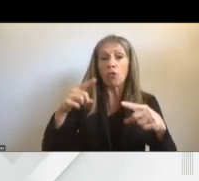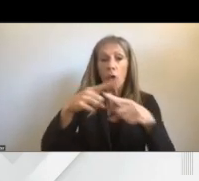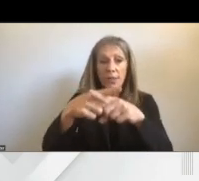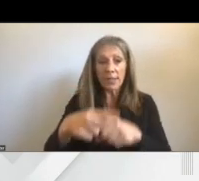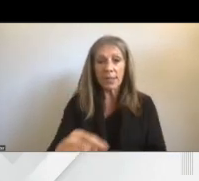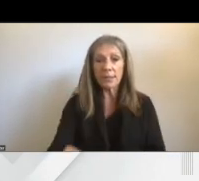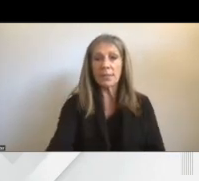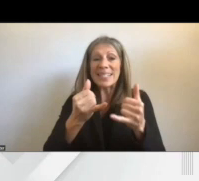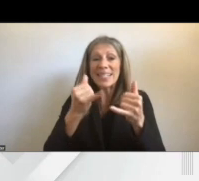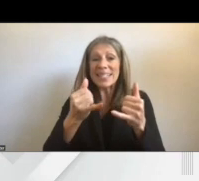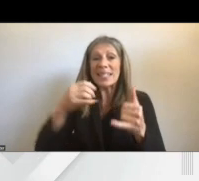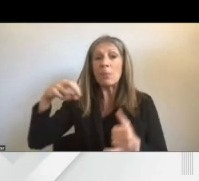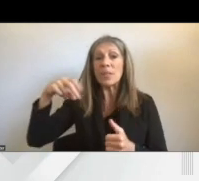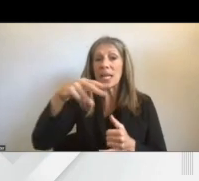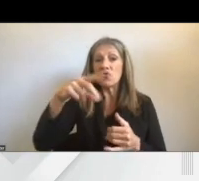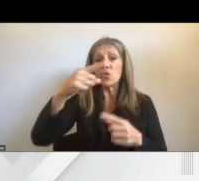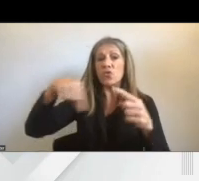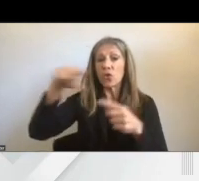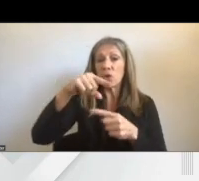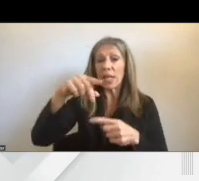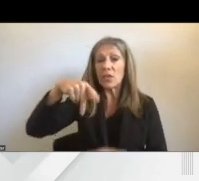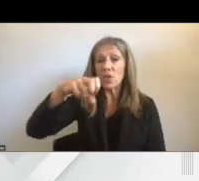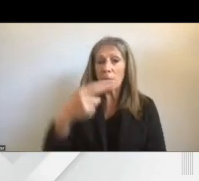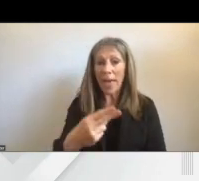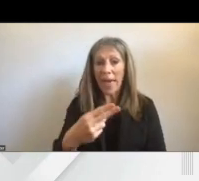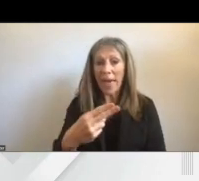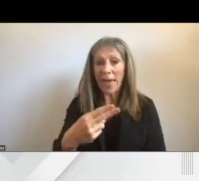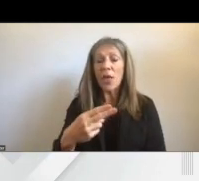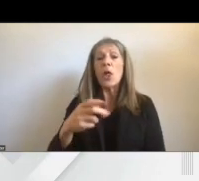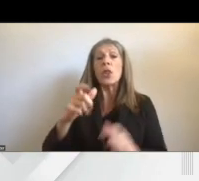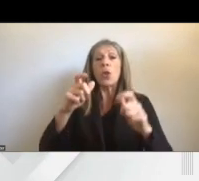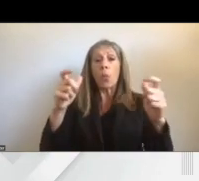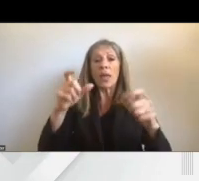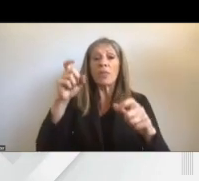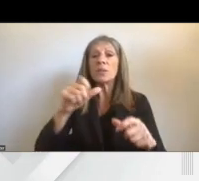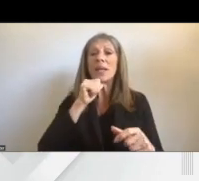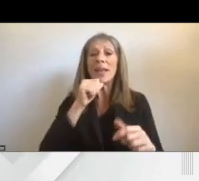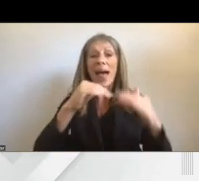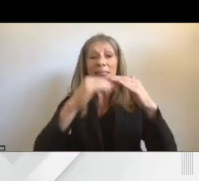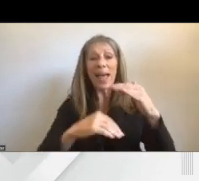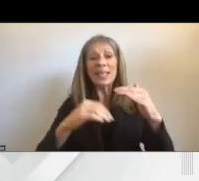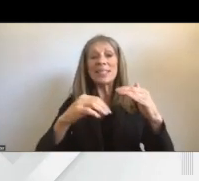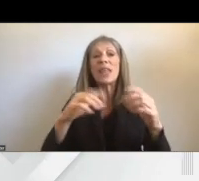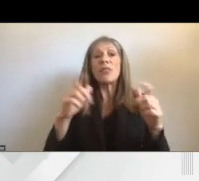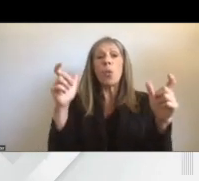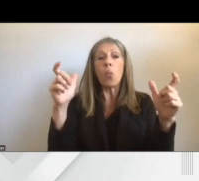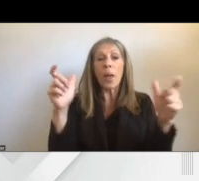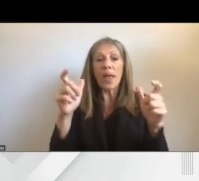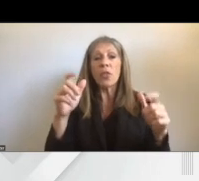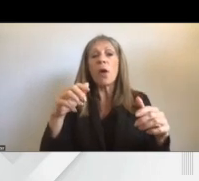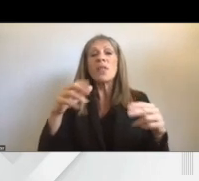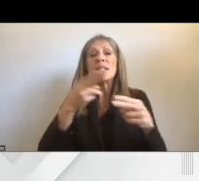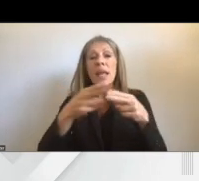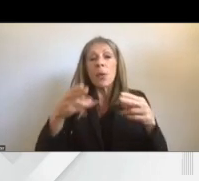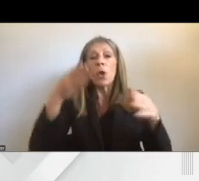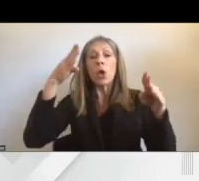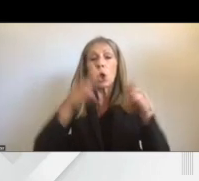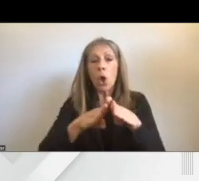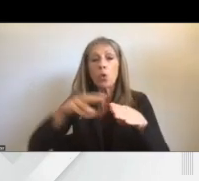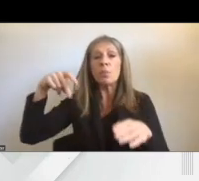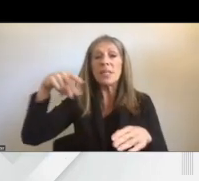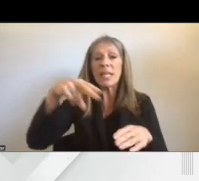pedestrian access route is located. Placing those signs ahead of decision points, such as at an intersection